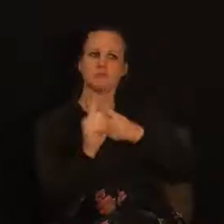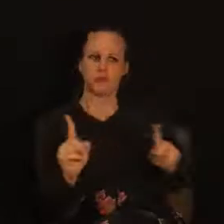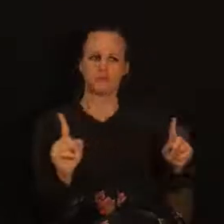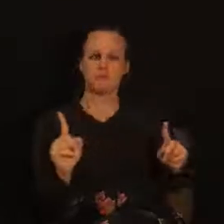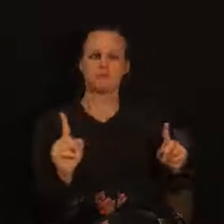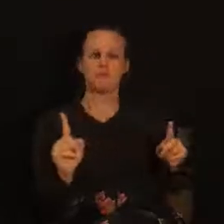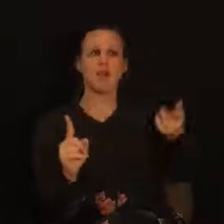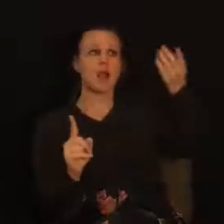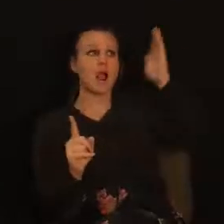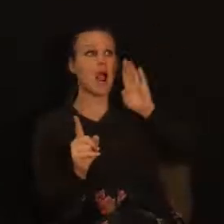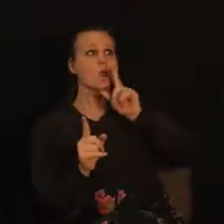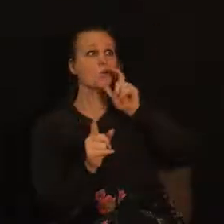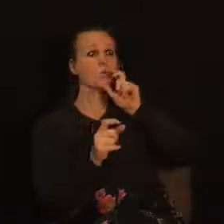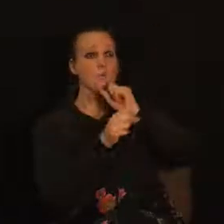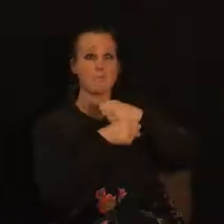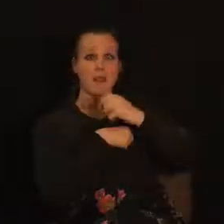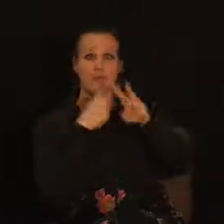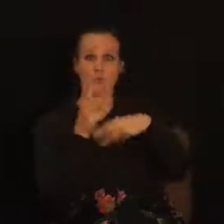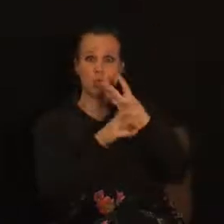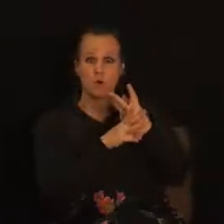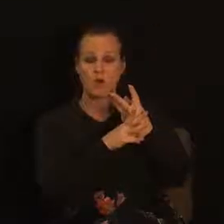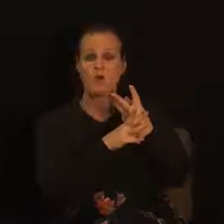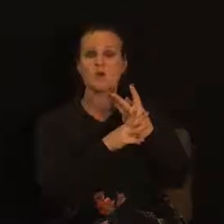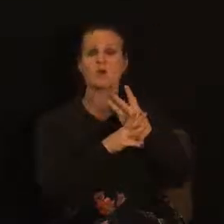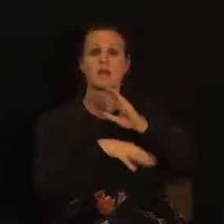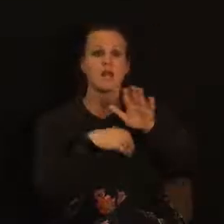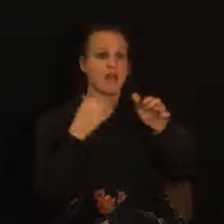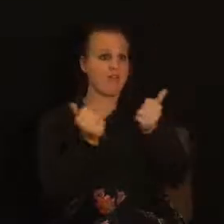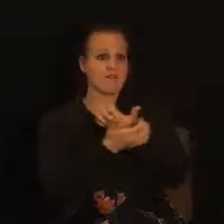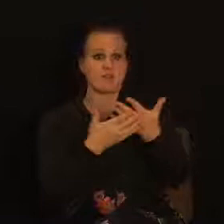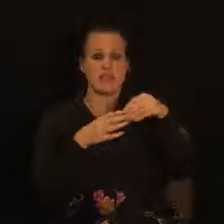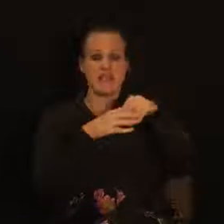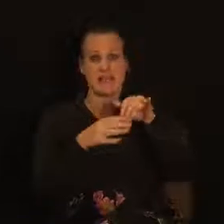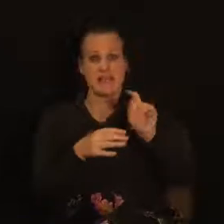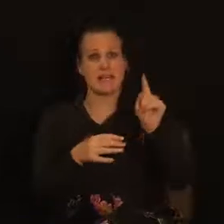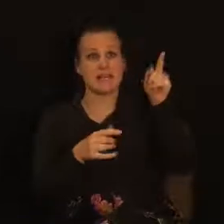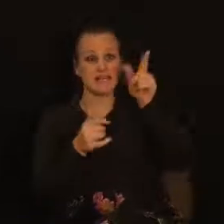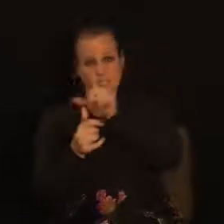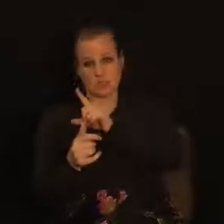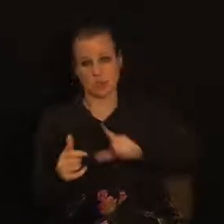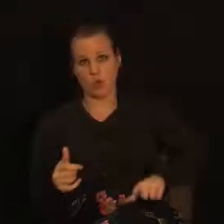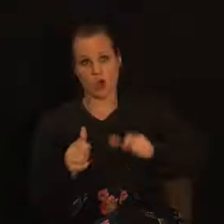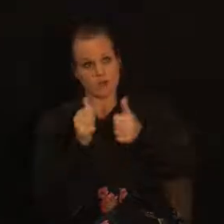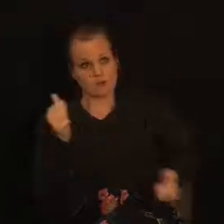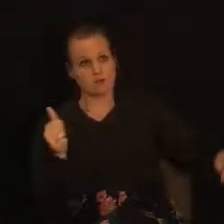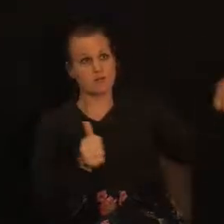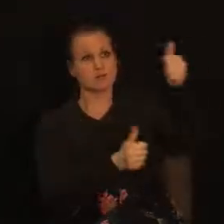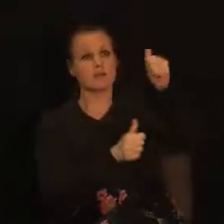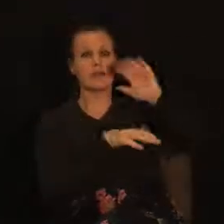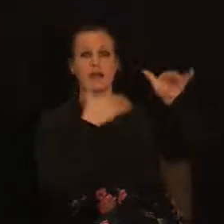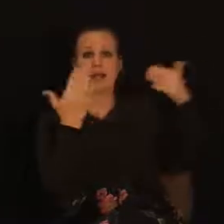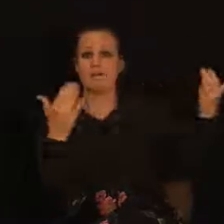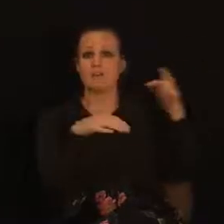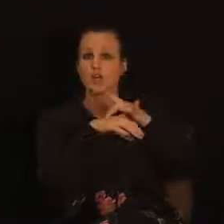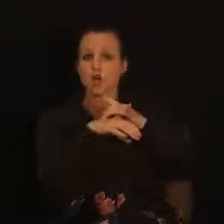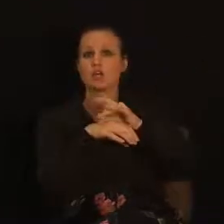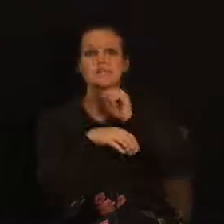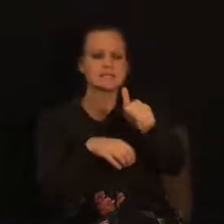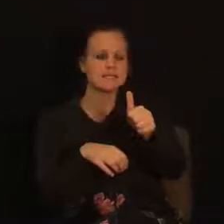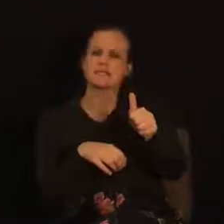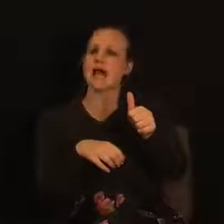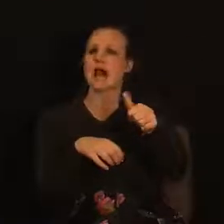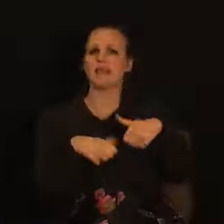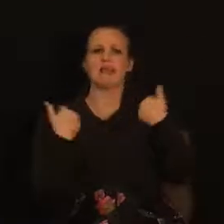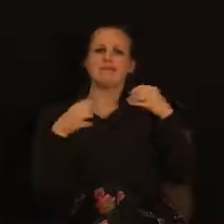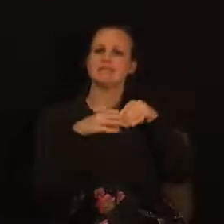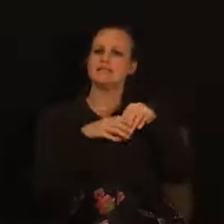and all things in it, since he is Lord of heaven and earth, does not dwell in temples made with hands. Nor is he served